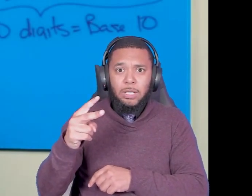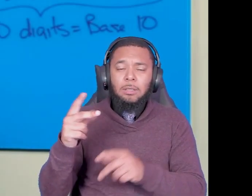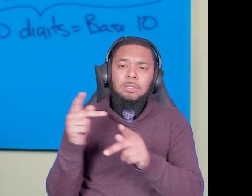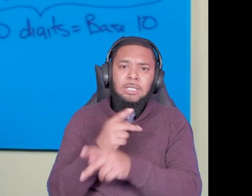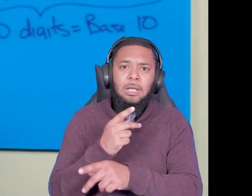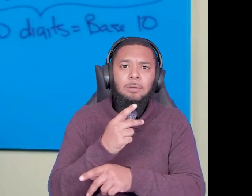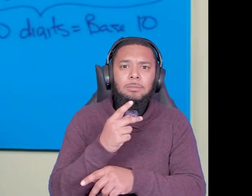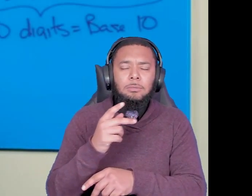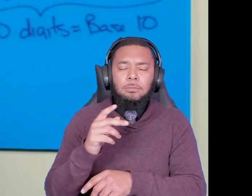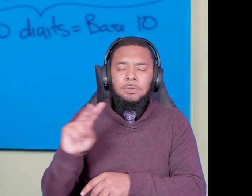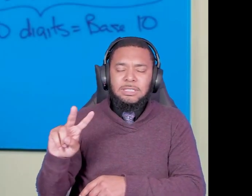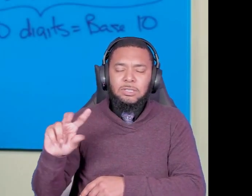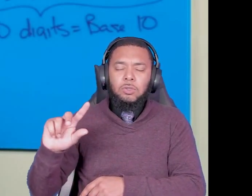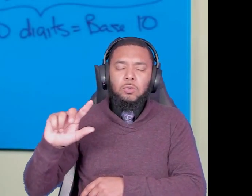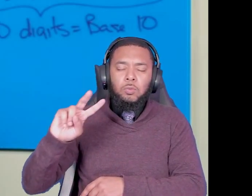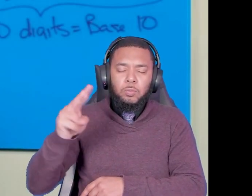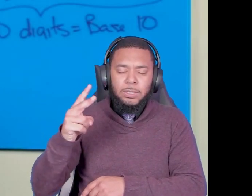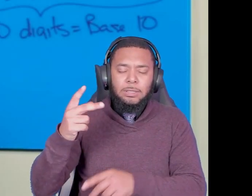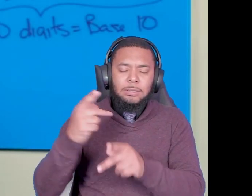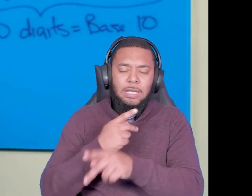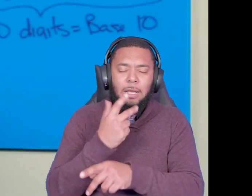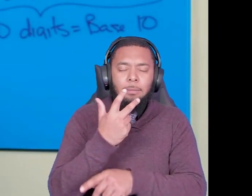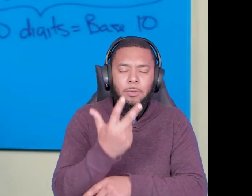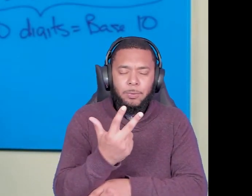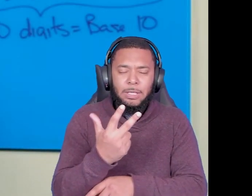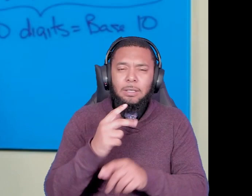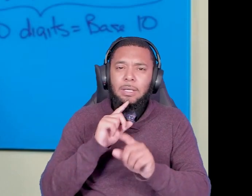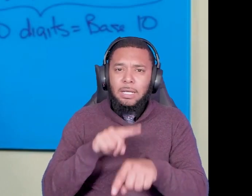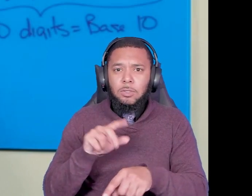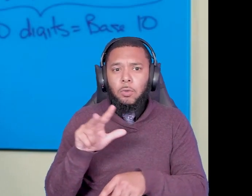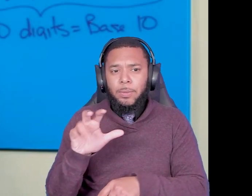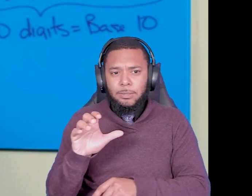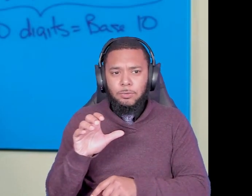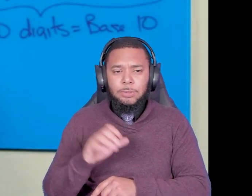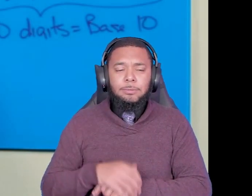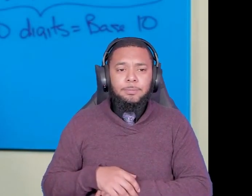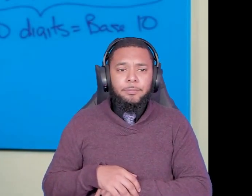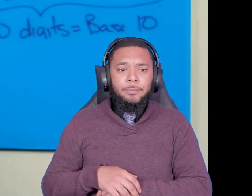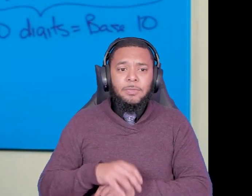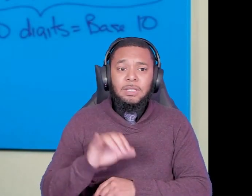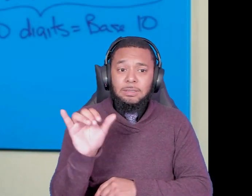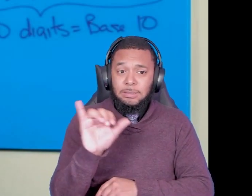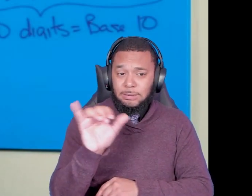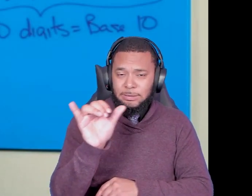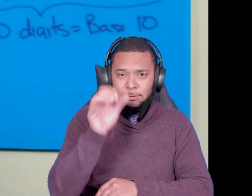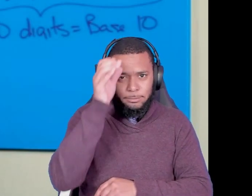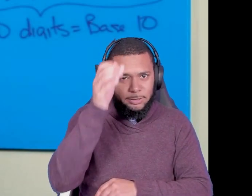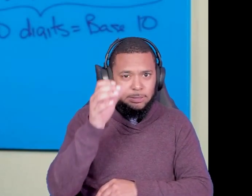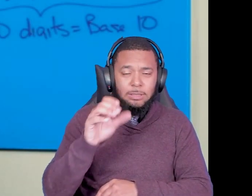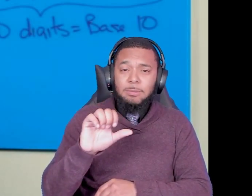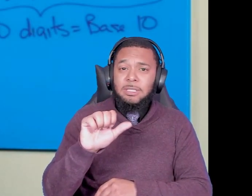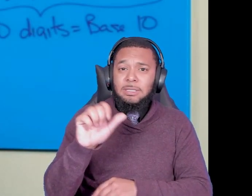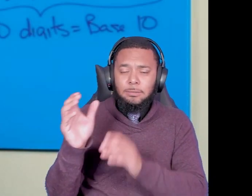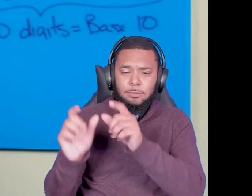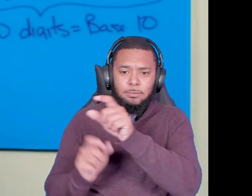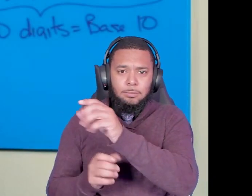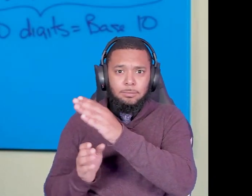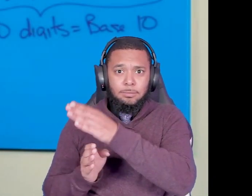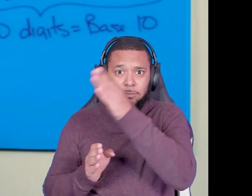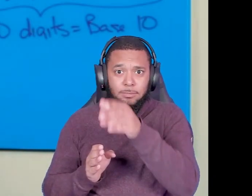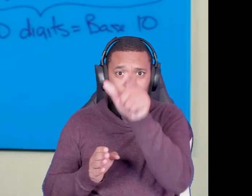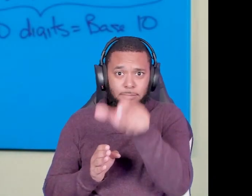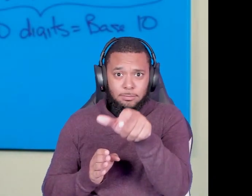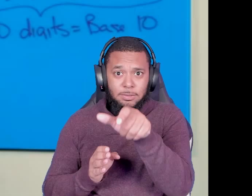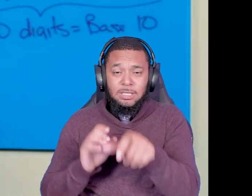placement, which is 100. Plus, I'm taking this digit of 0, and I'm multiplying it by